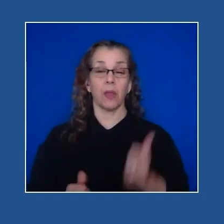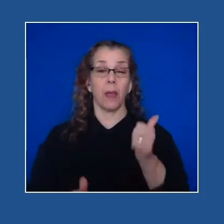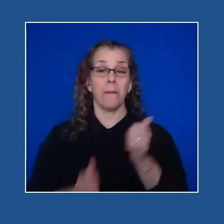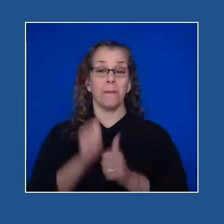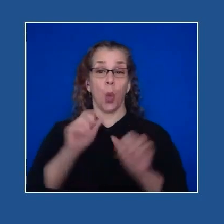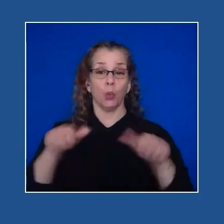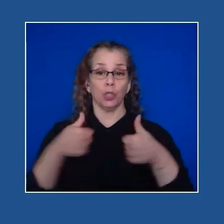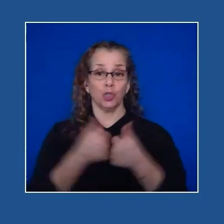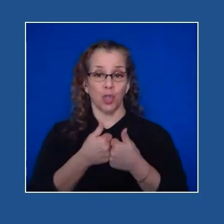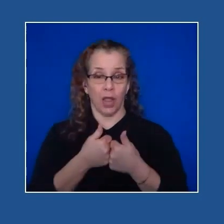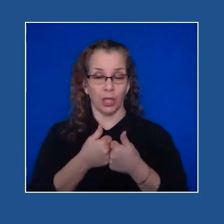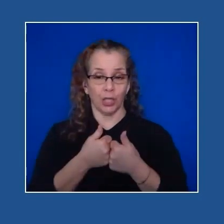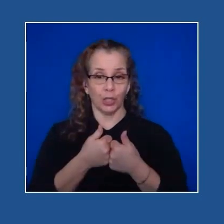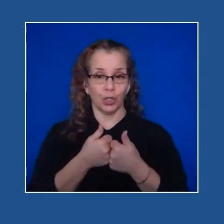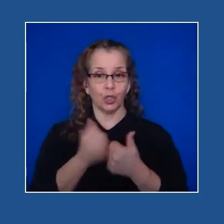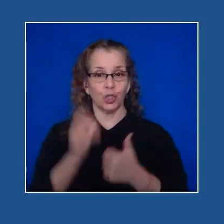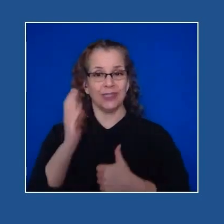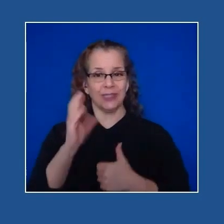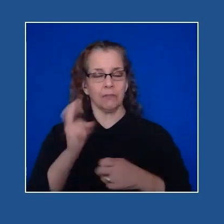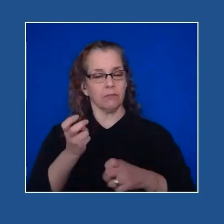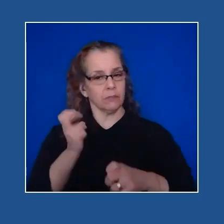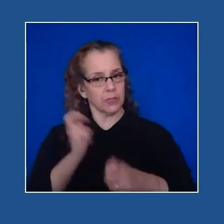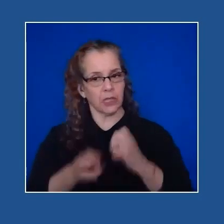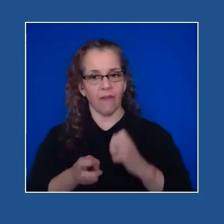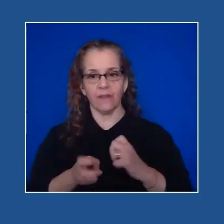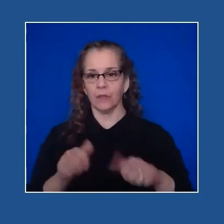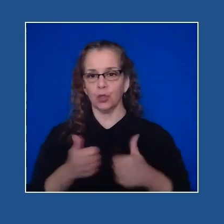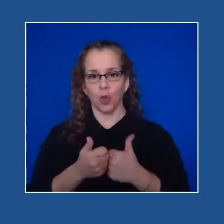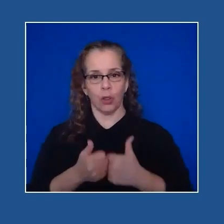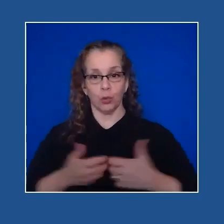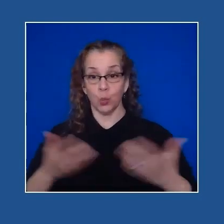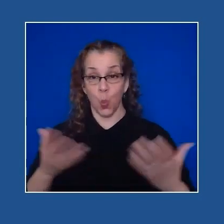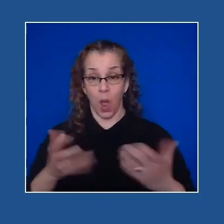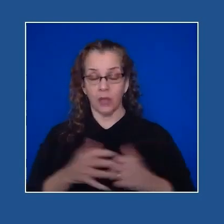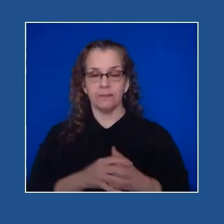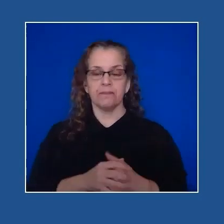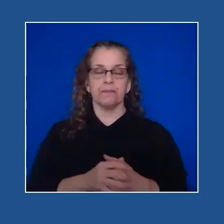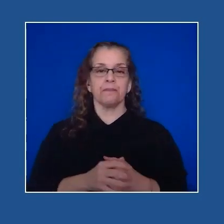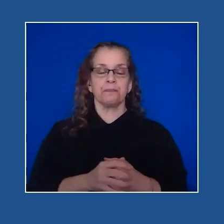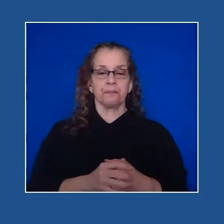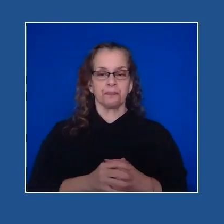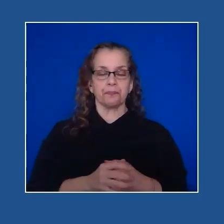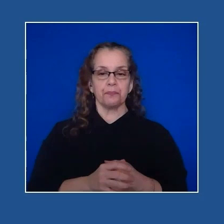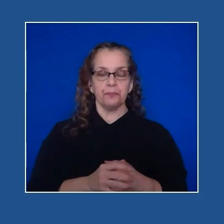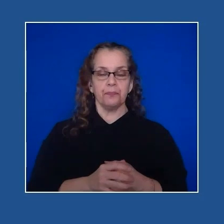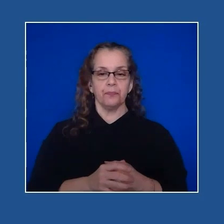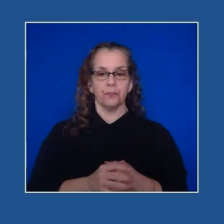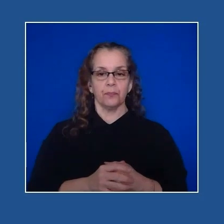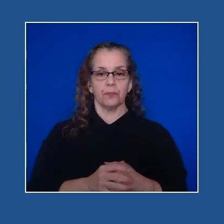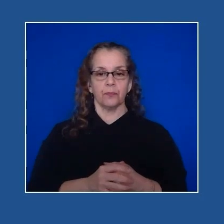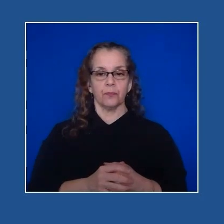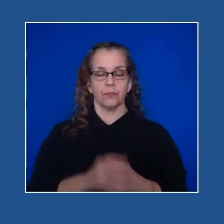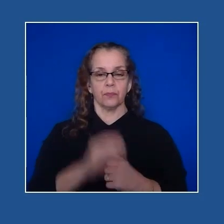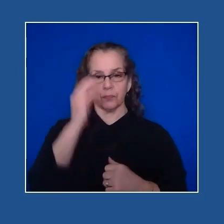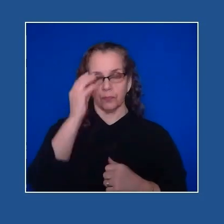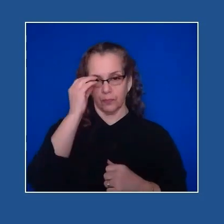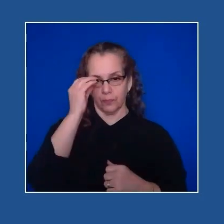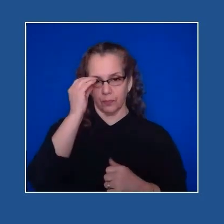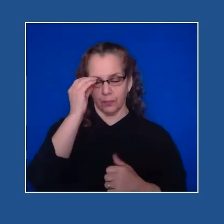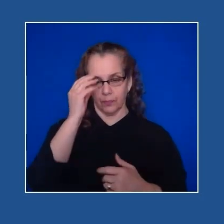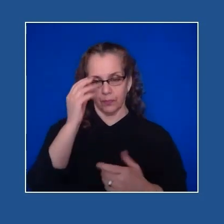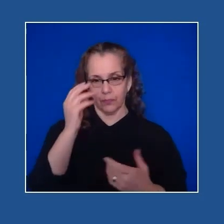more difficulties of accomplishing these activities in a more satisfactory way are